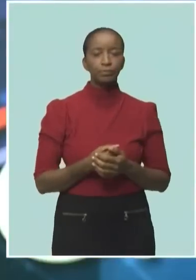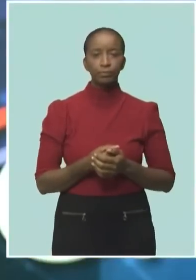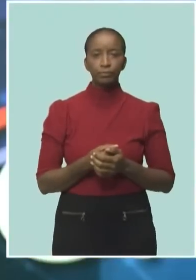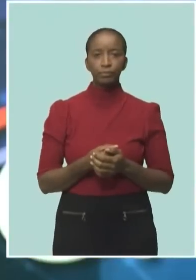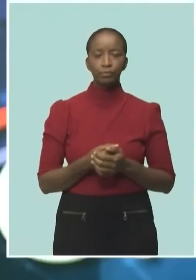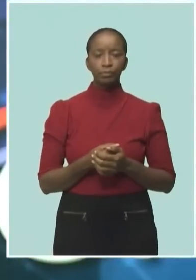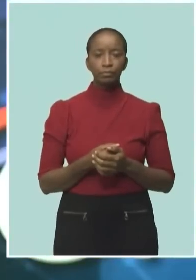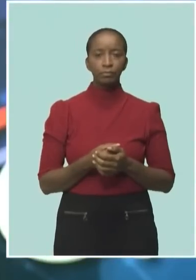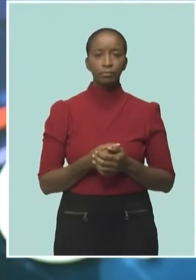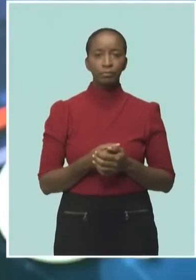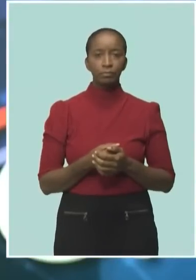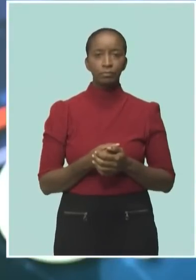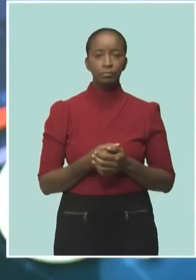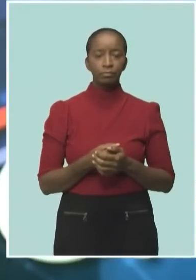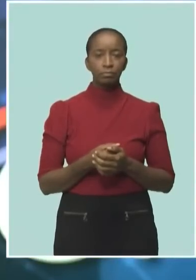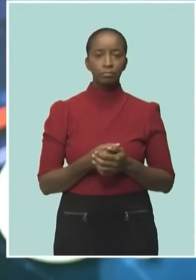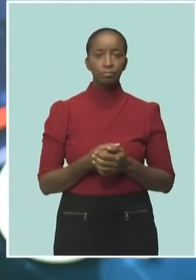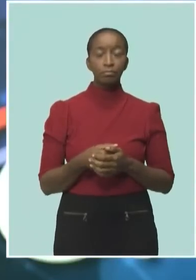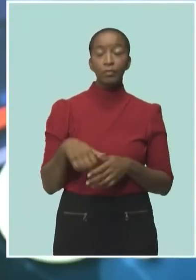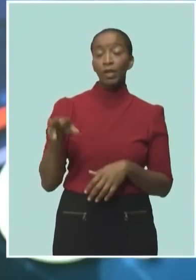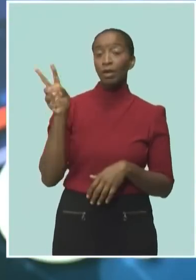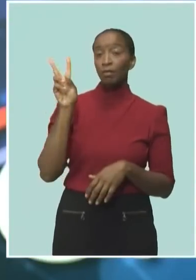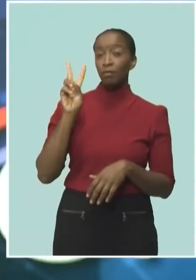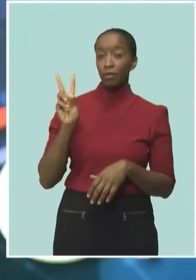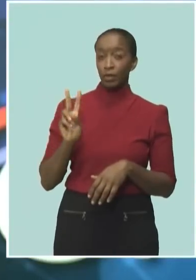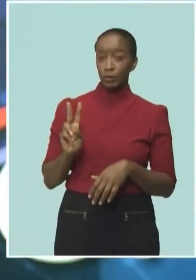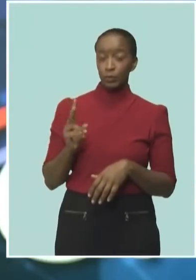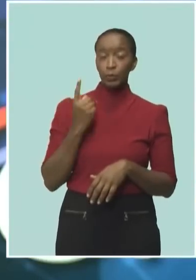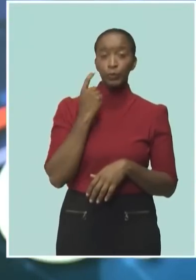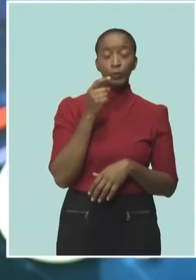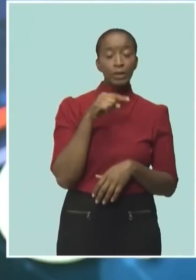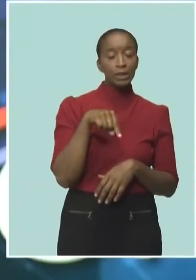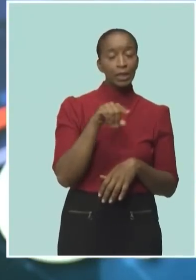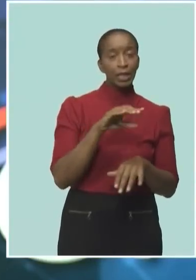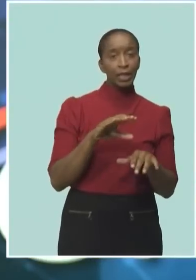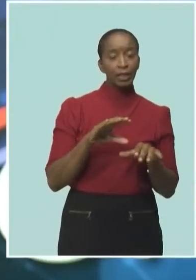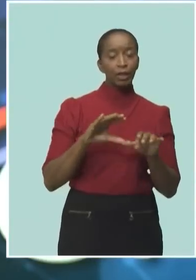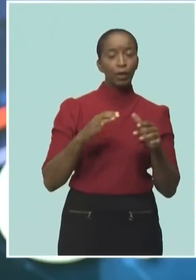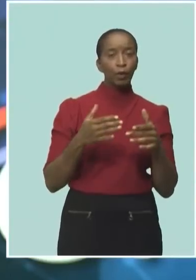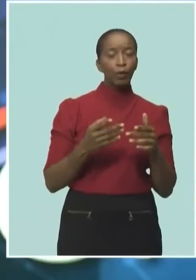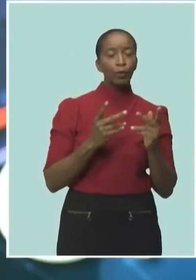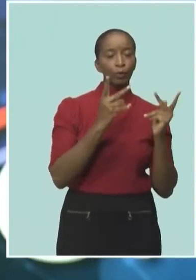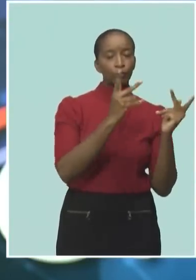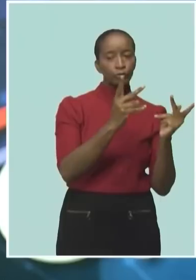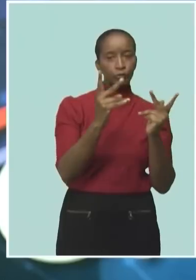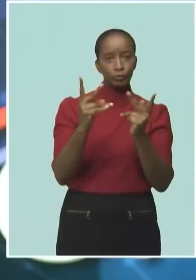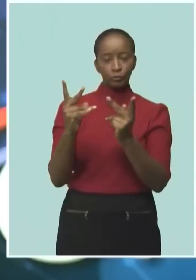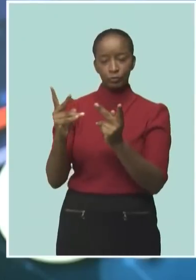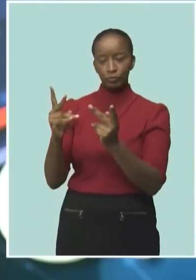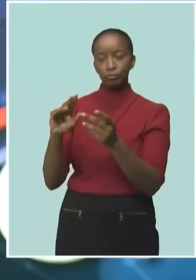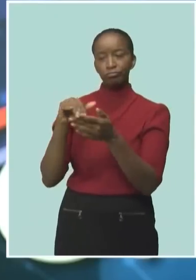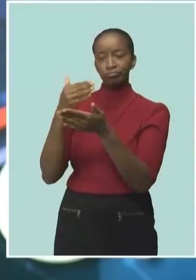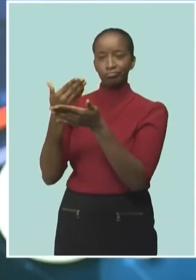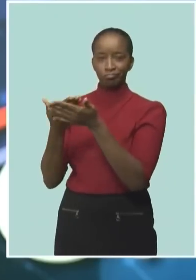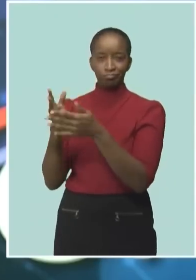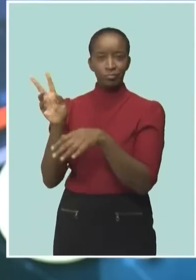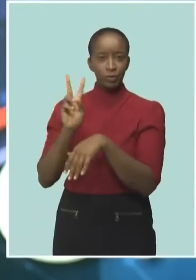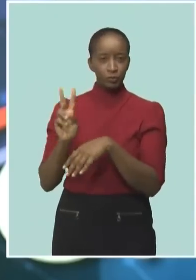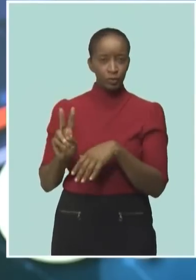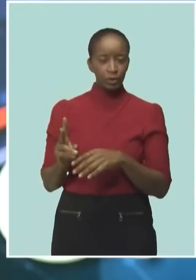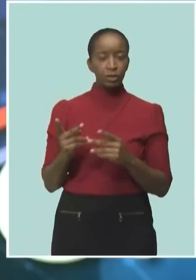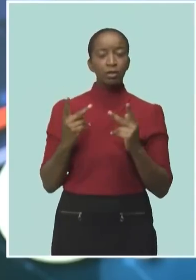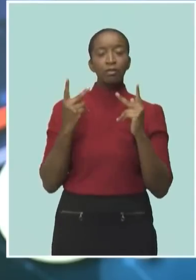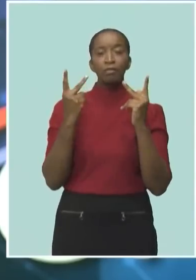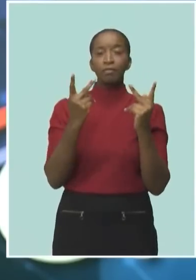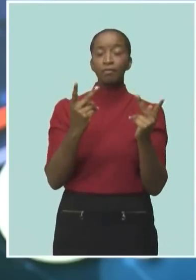Venezuela was the latest stop for tourism officials as marketing of destination Barbados continues across Latin America. The